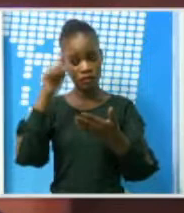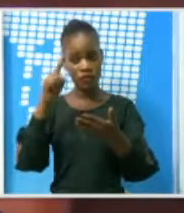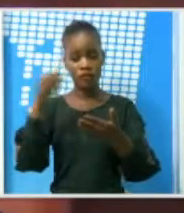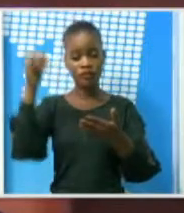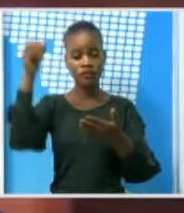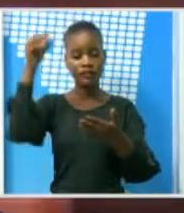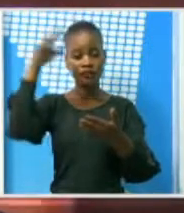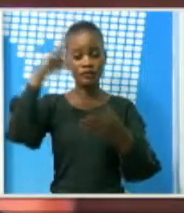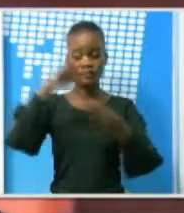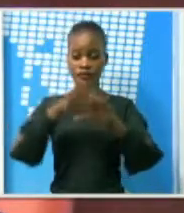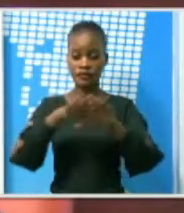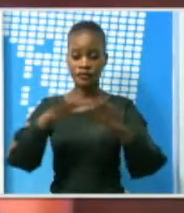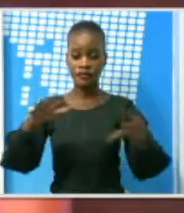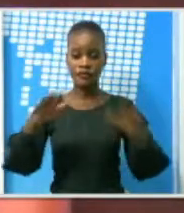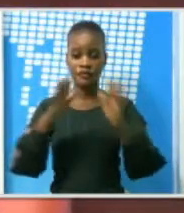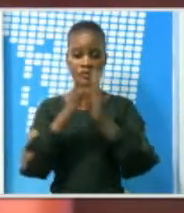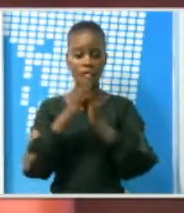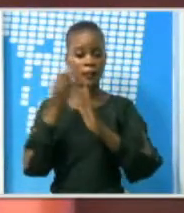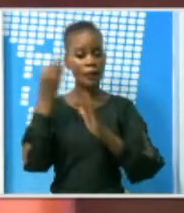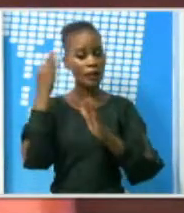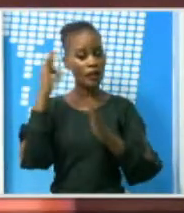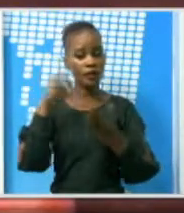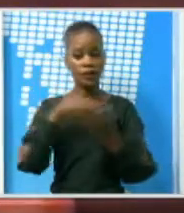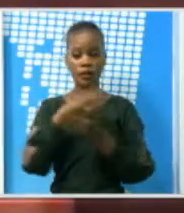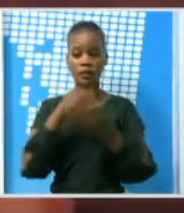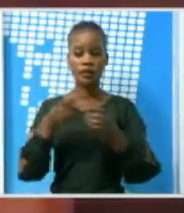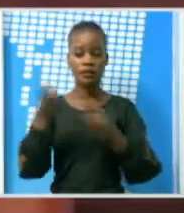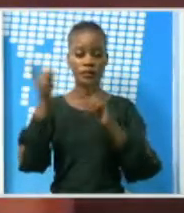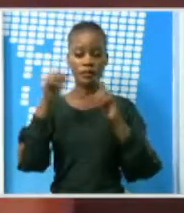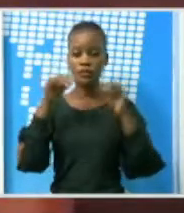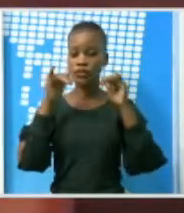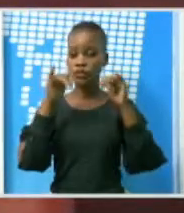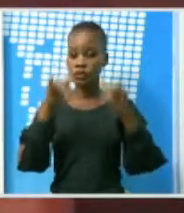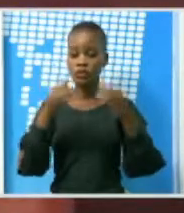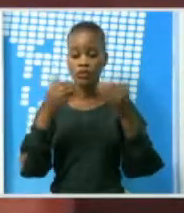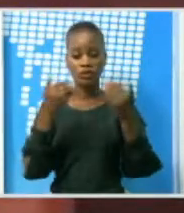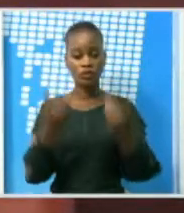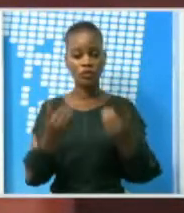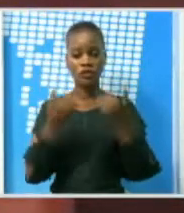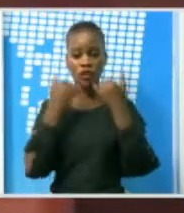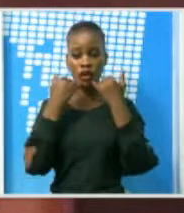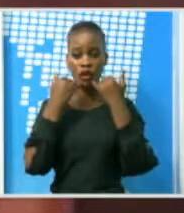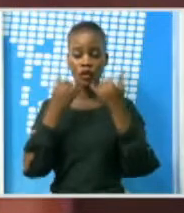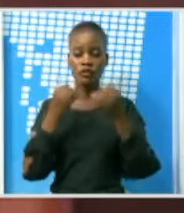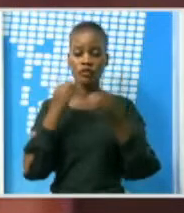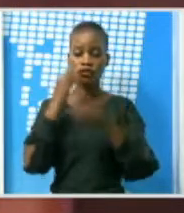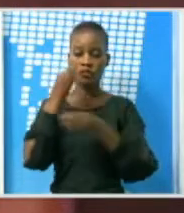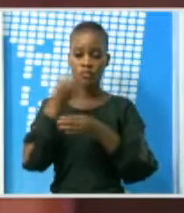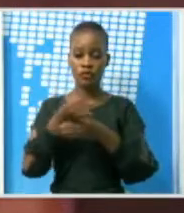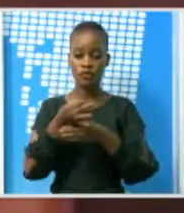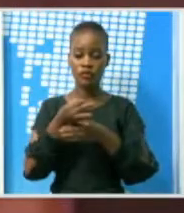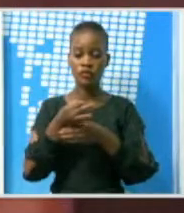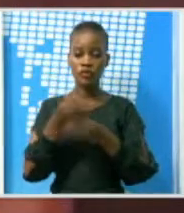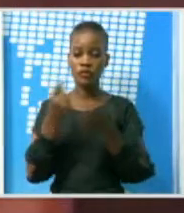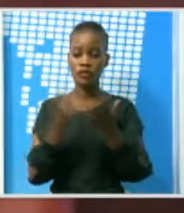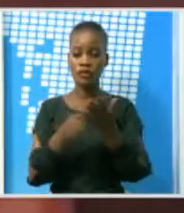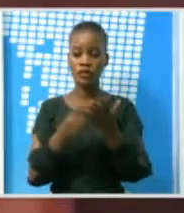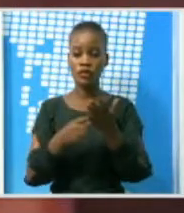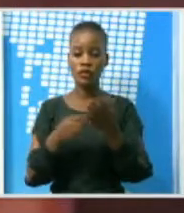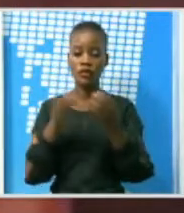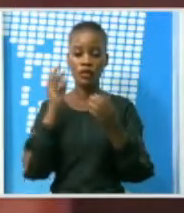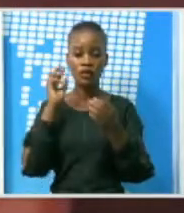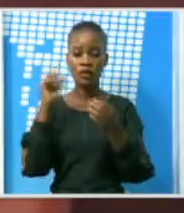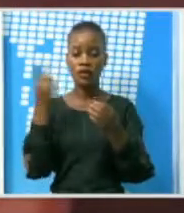plants. And if all goes well, the feasibility study is now on its way. Uganda would be the